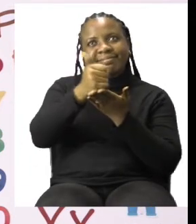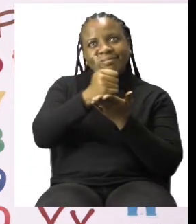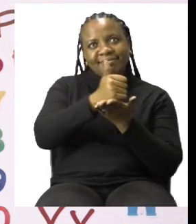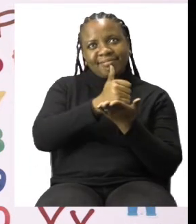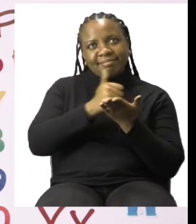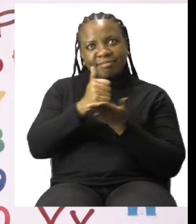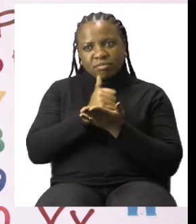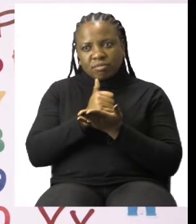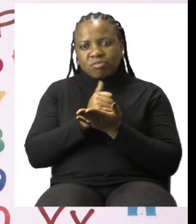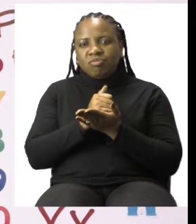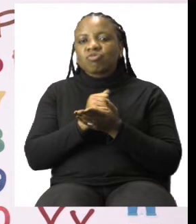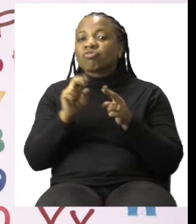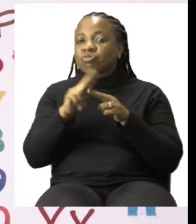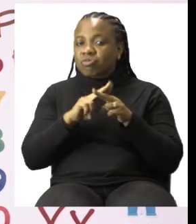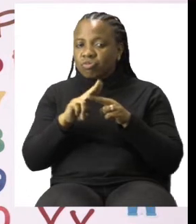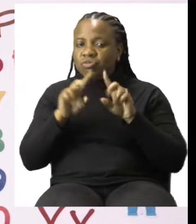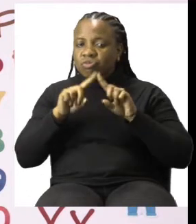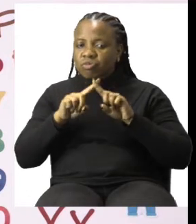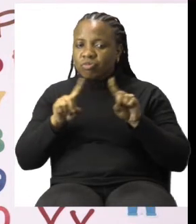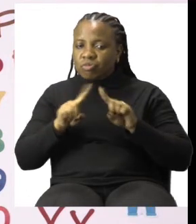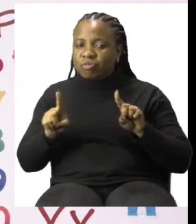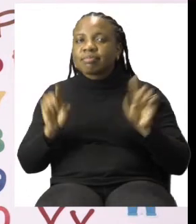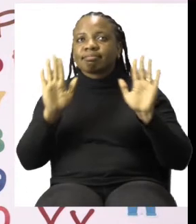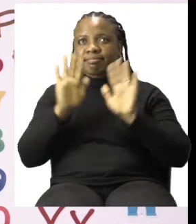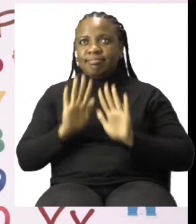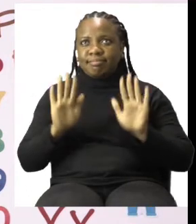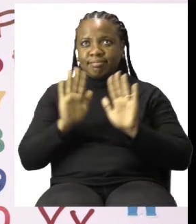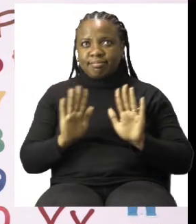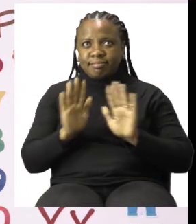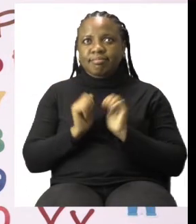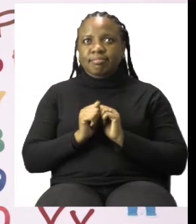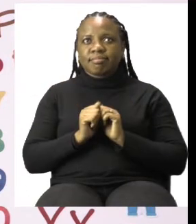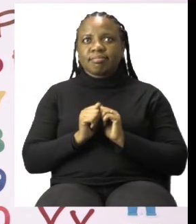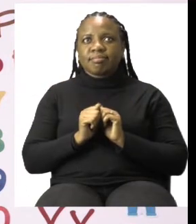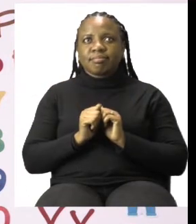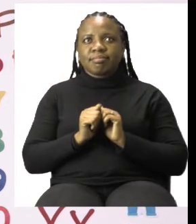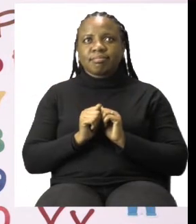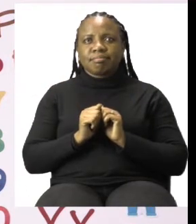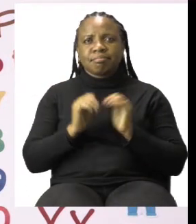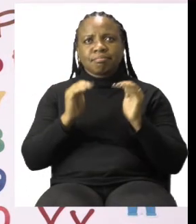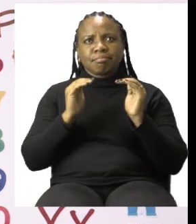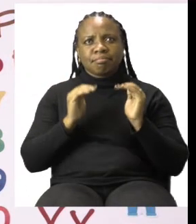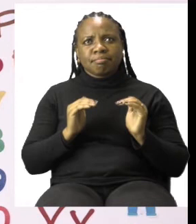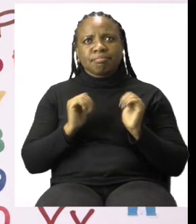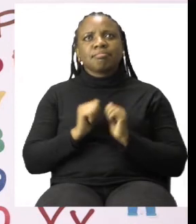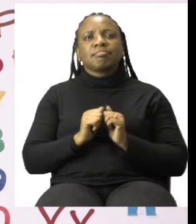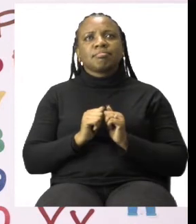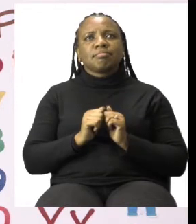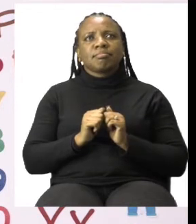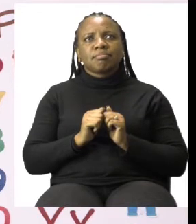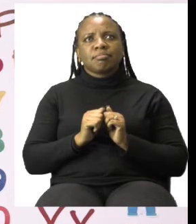to circle. Now, the next one we want to do is something that we can see we put on